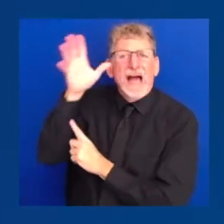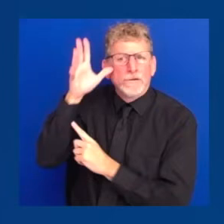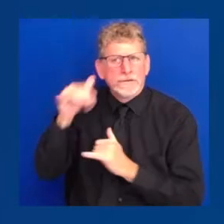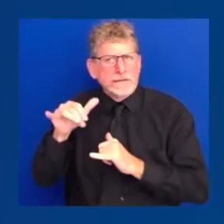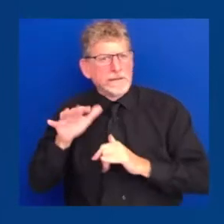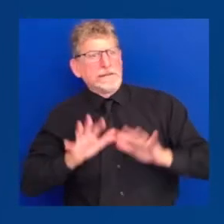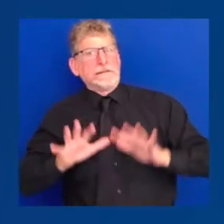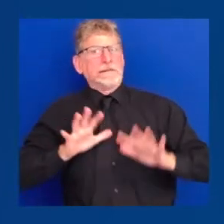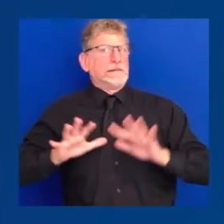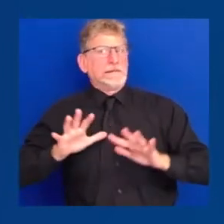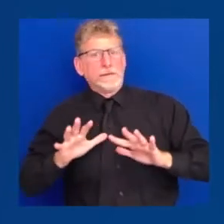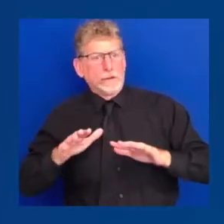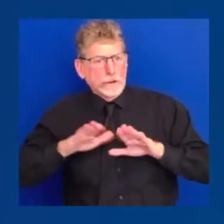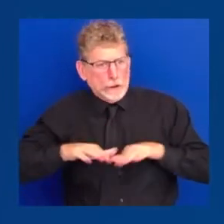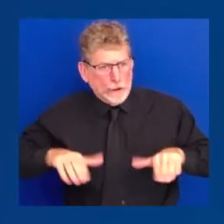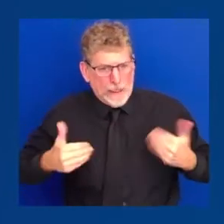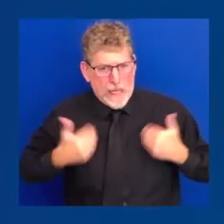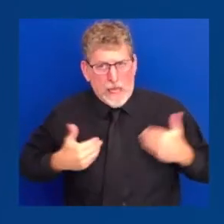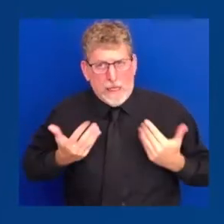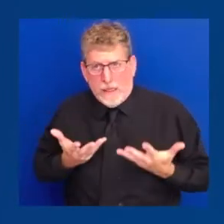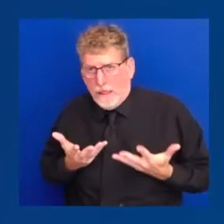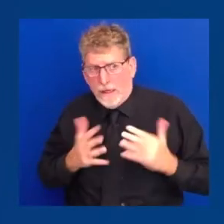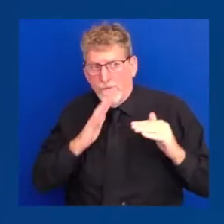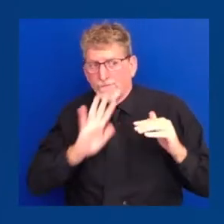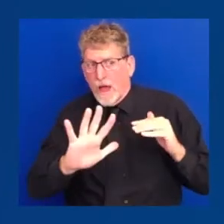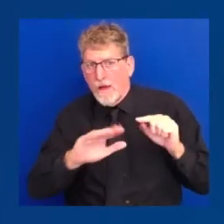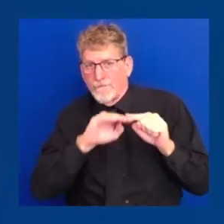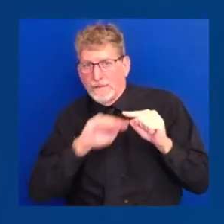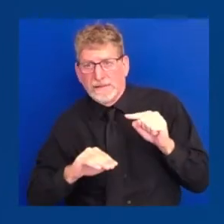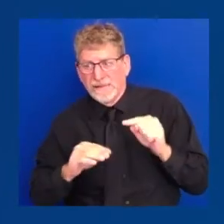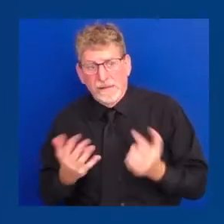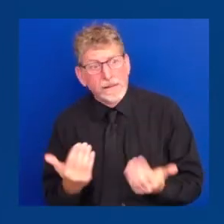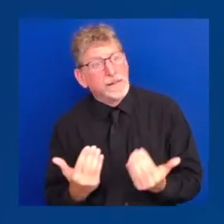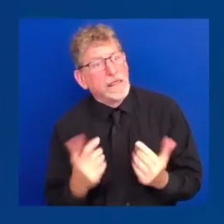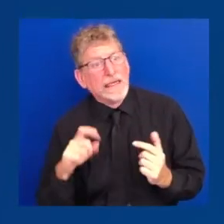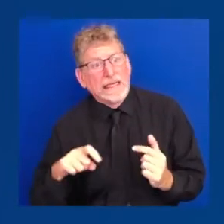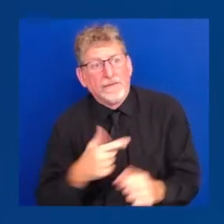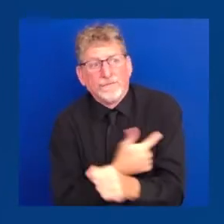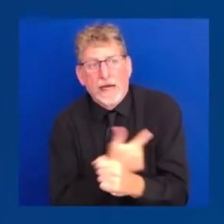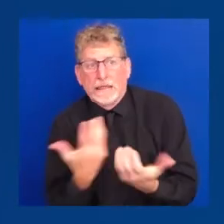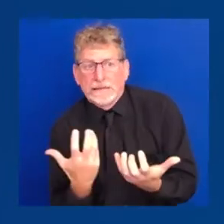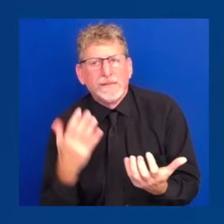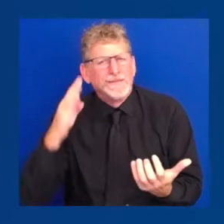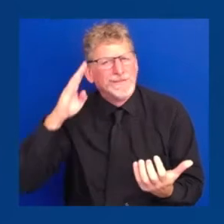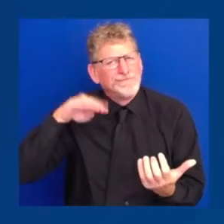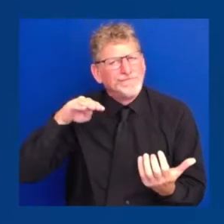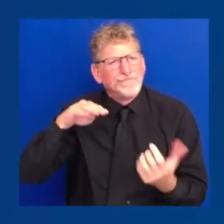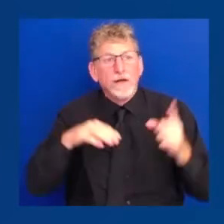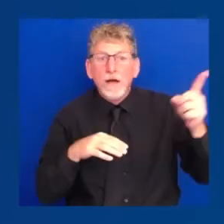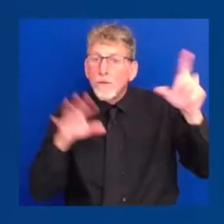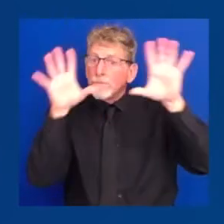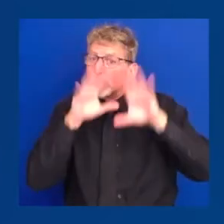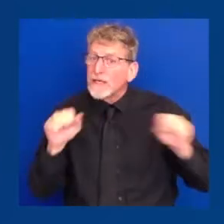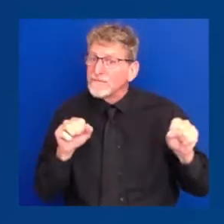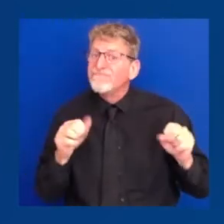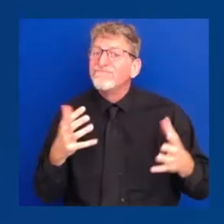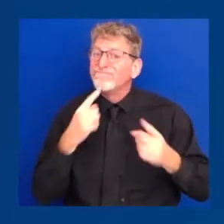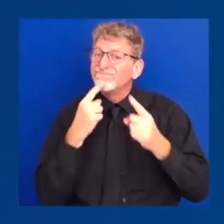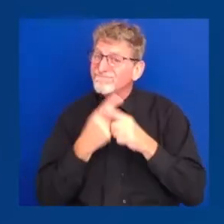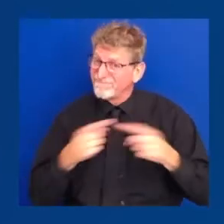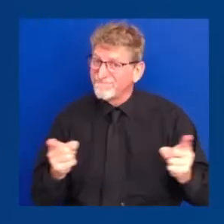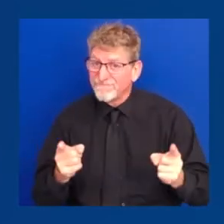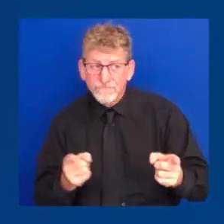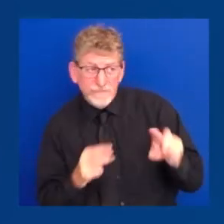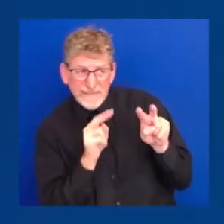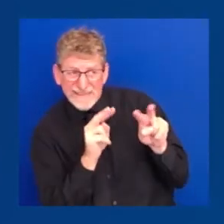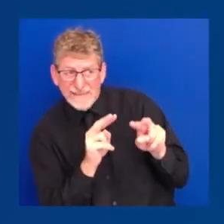The President's plan ensures that as soon as a vaccine is authorized, we'll be ready with plenty of vaccines and